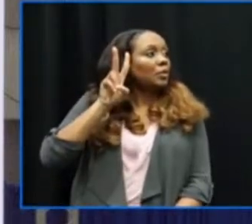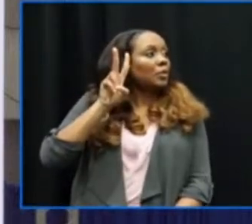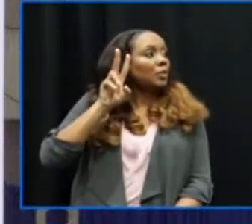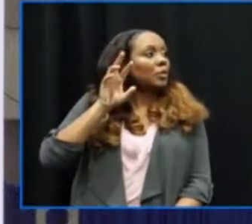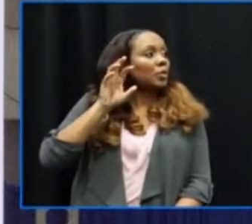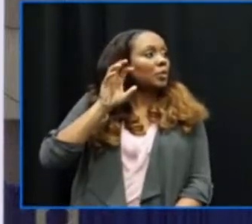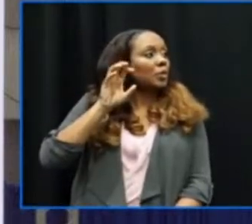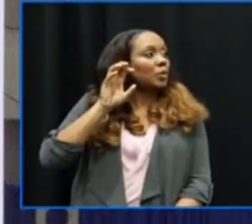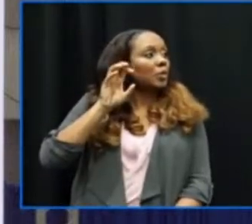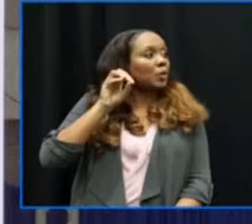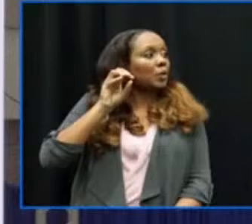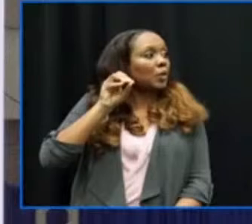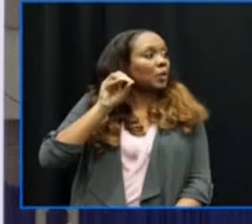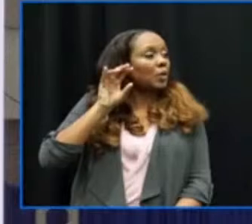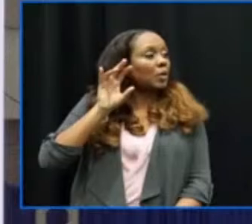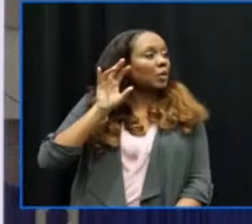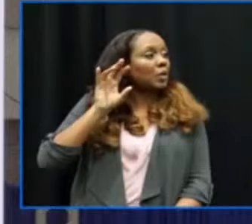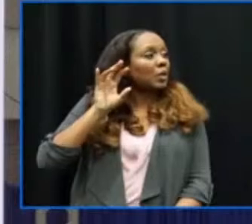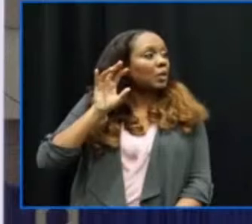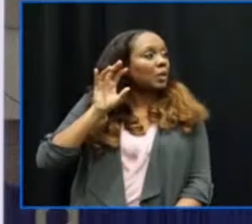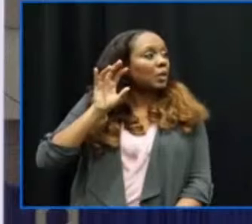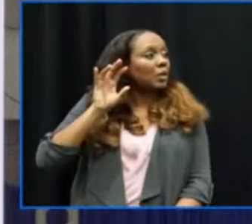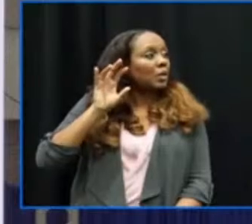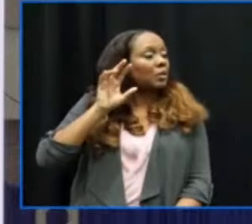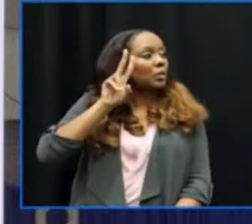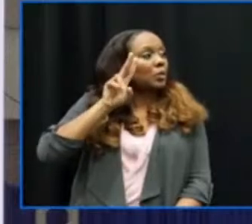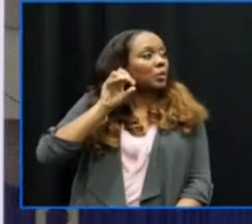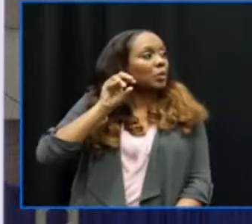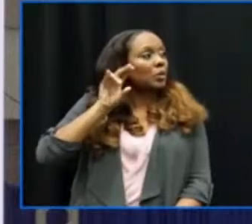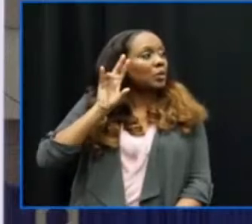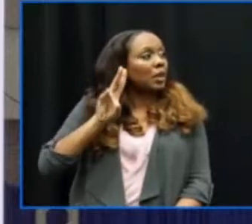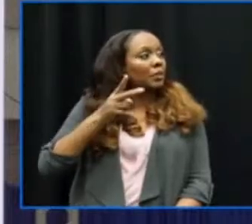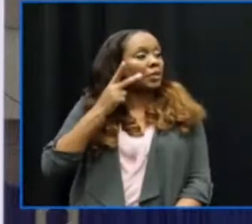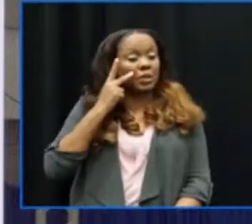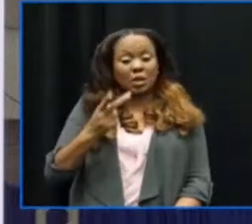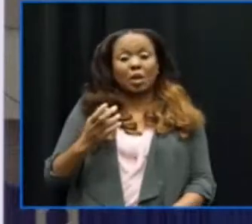128,204 contributors to the NIS scheme.